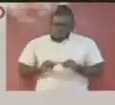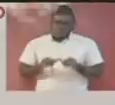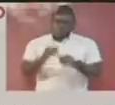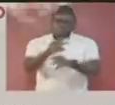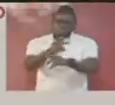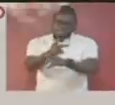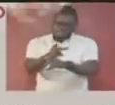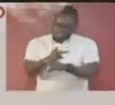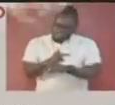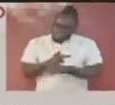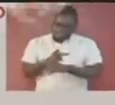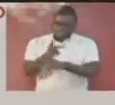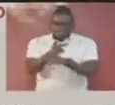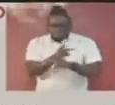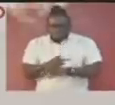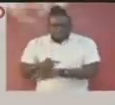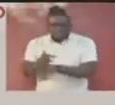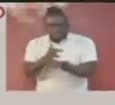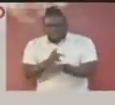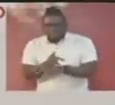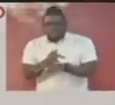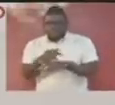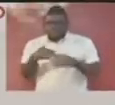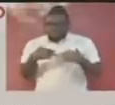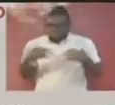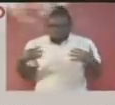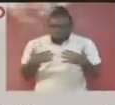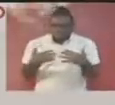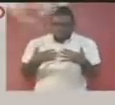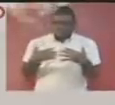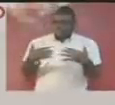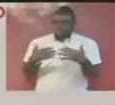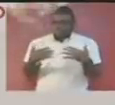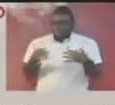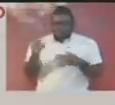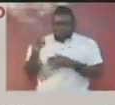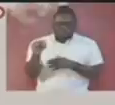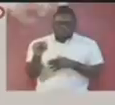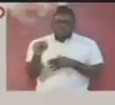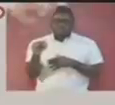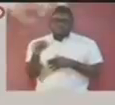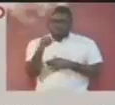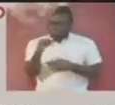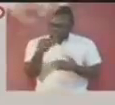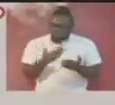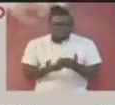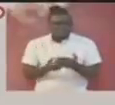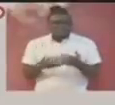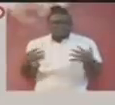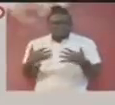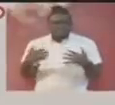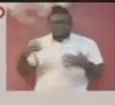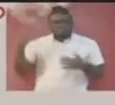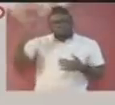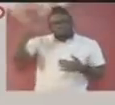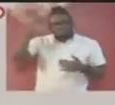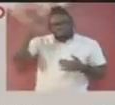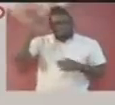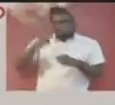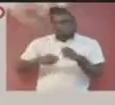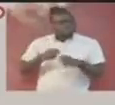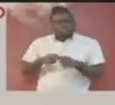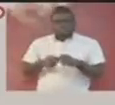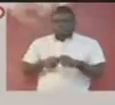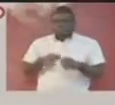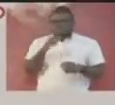cannot afford to live in fear. It's not good for our mental health. It's not good for our physical health. So we have to do